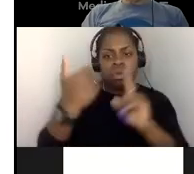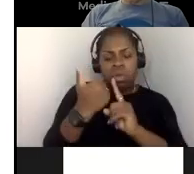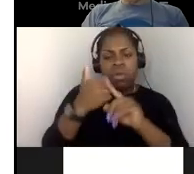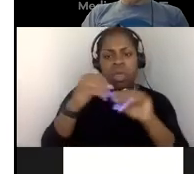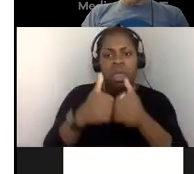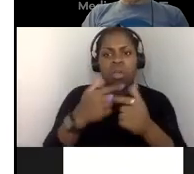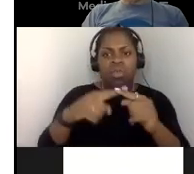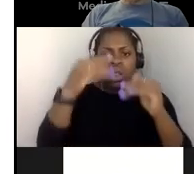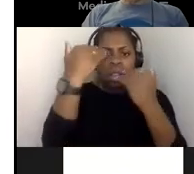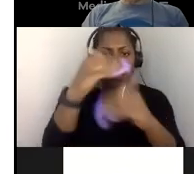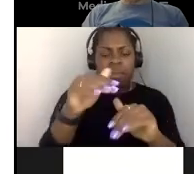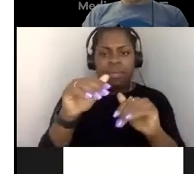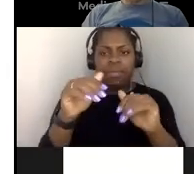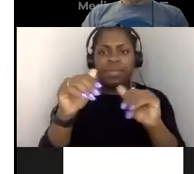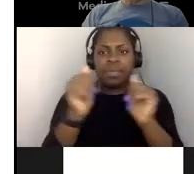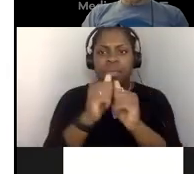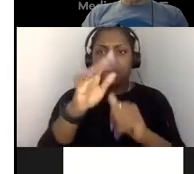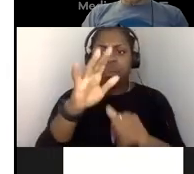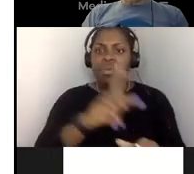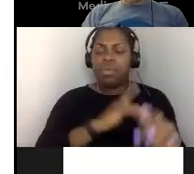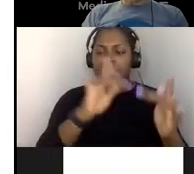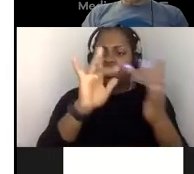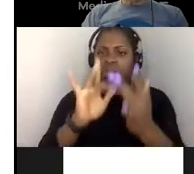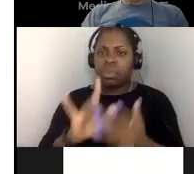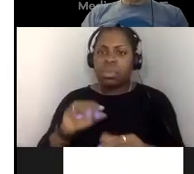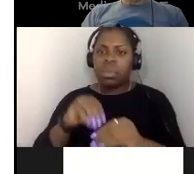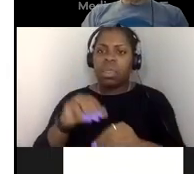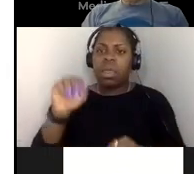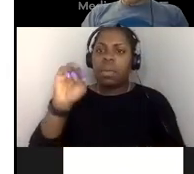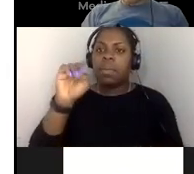of contact in your personal metadata.